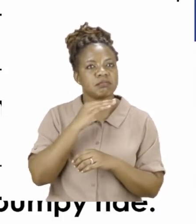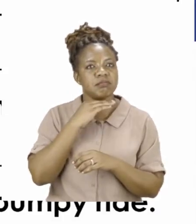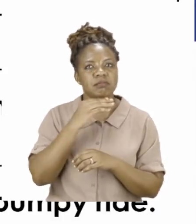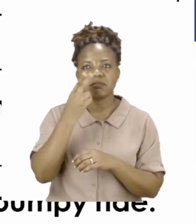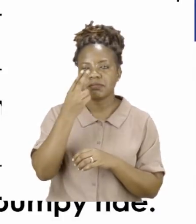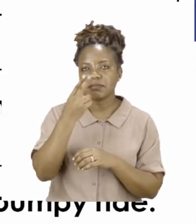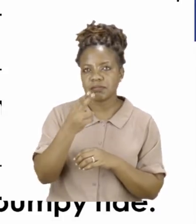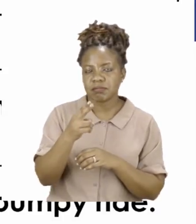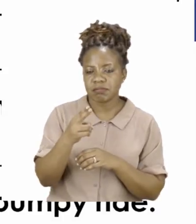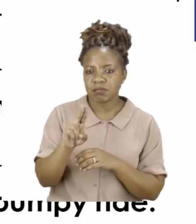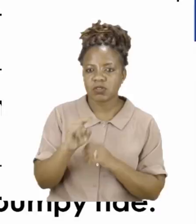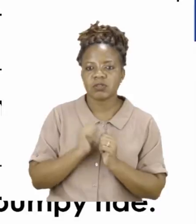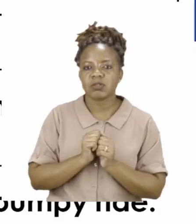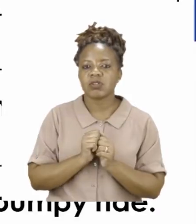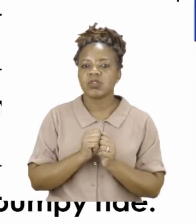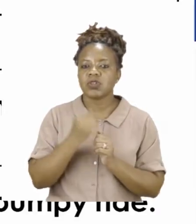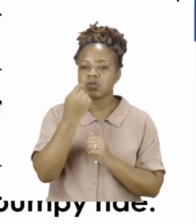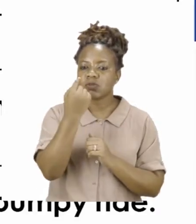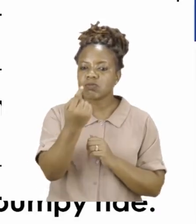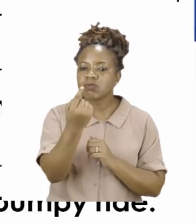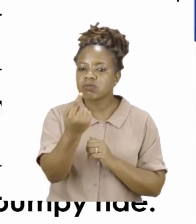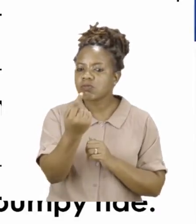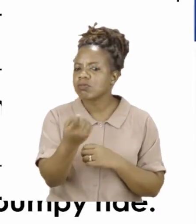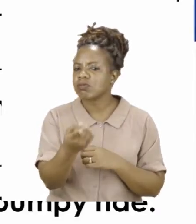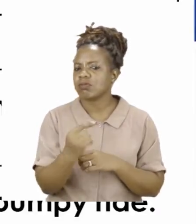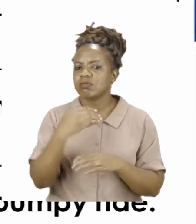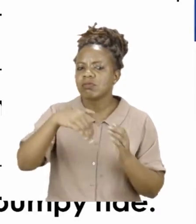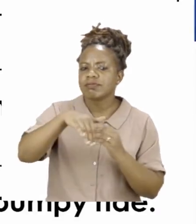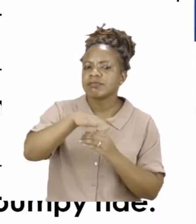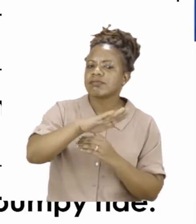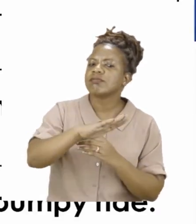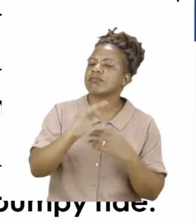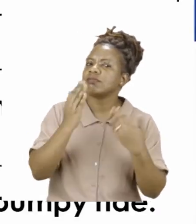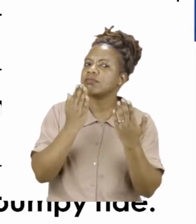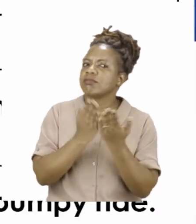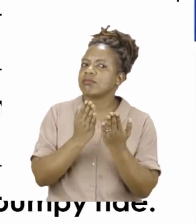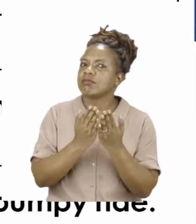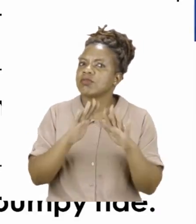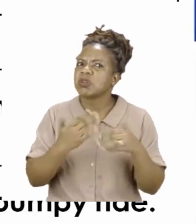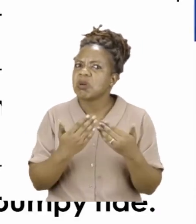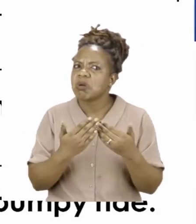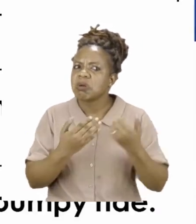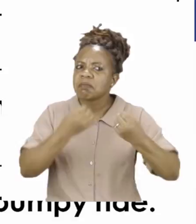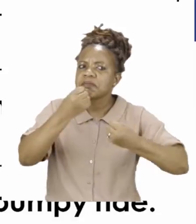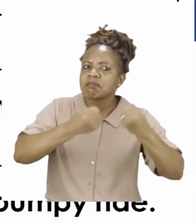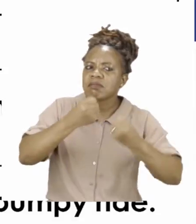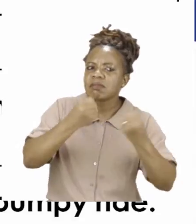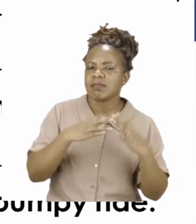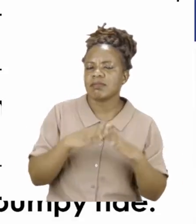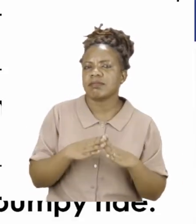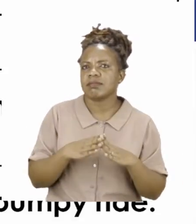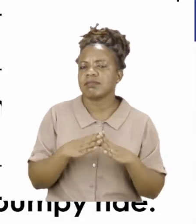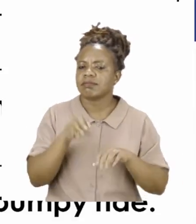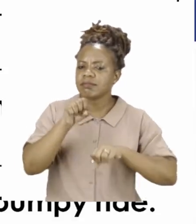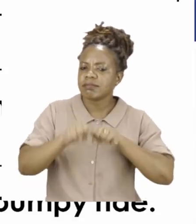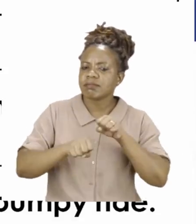how you get to school. Do you travel by car? Do you ride your bike? Do you